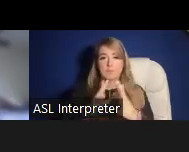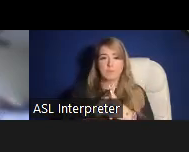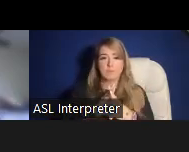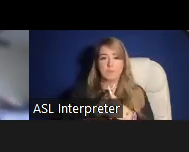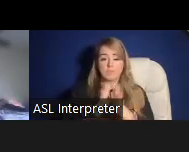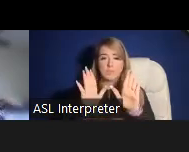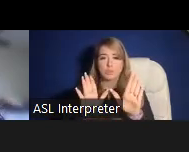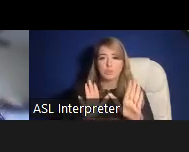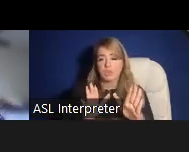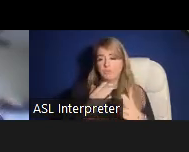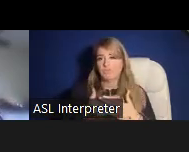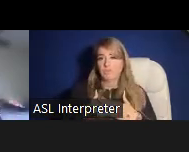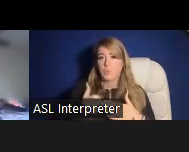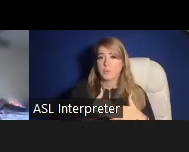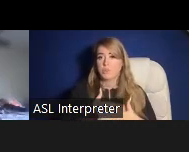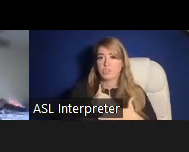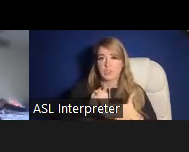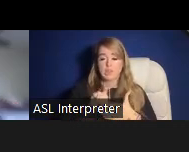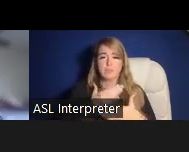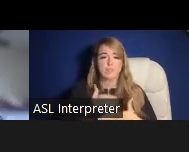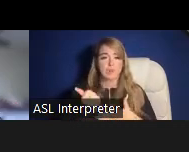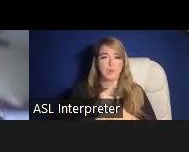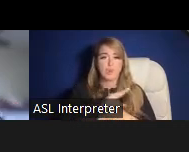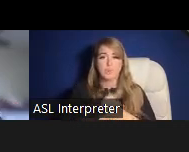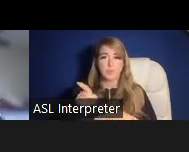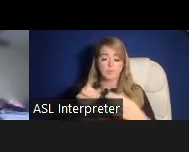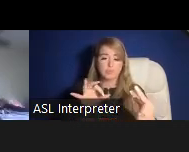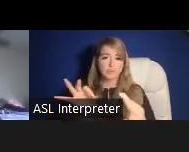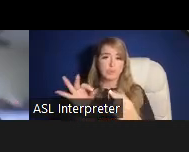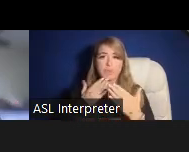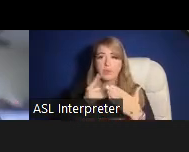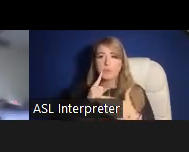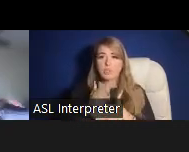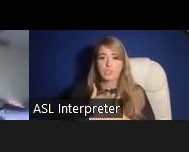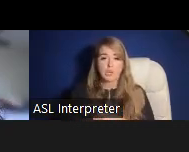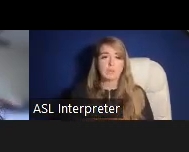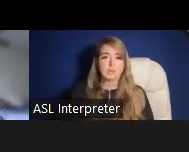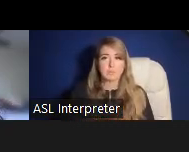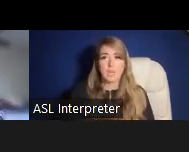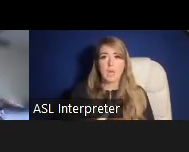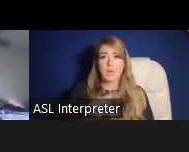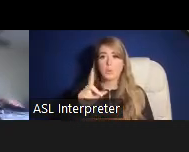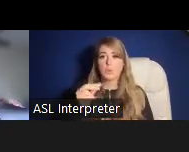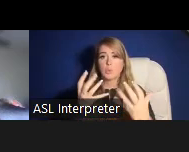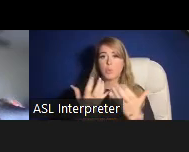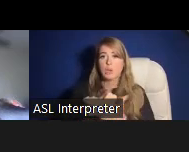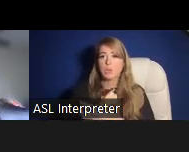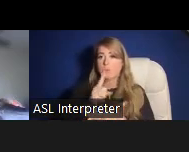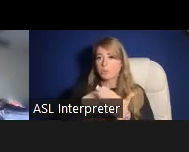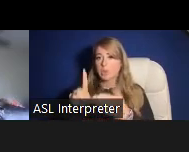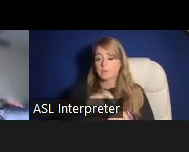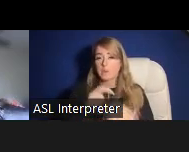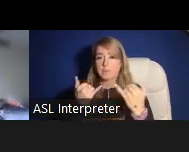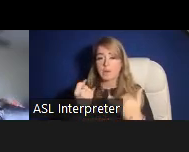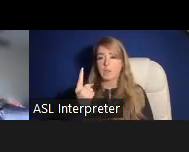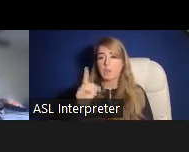It's greatly appreciated. I appreciate everybody's input. So thank you for sharing. I do want to do a time check. It is